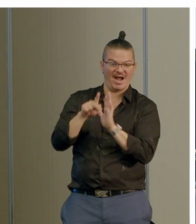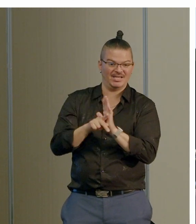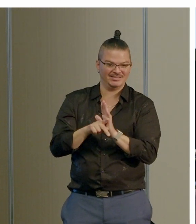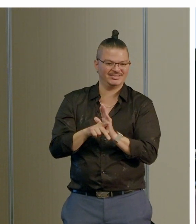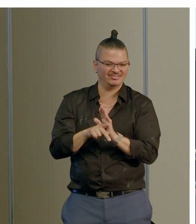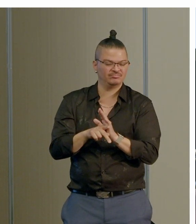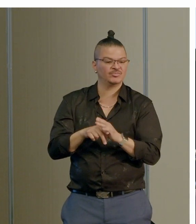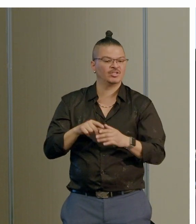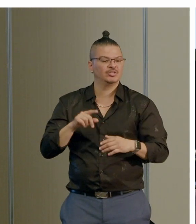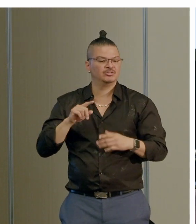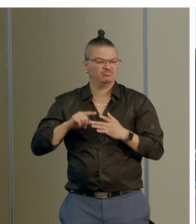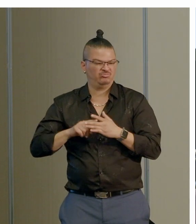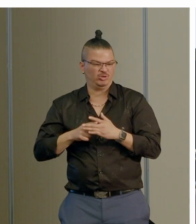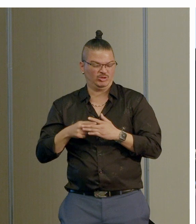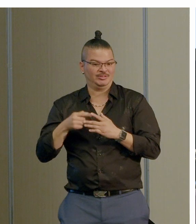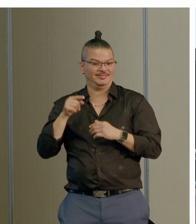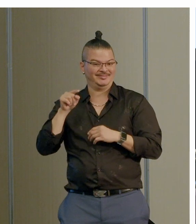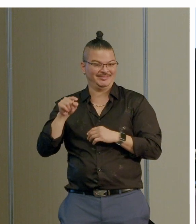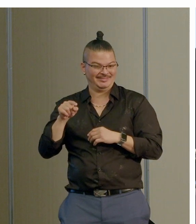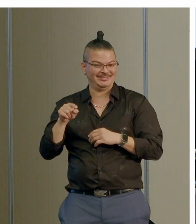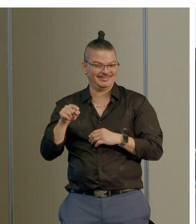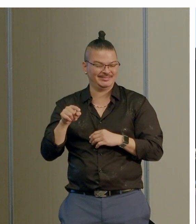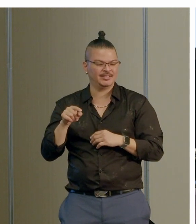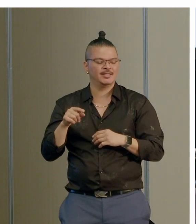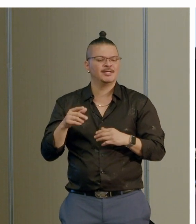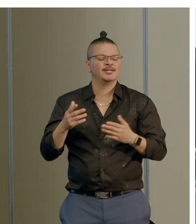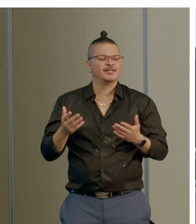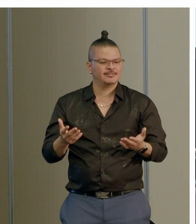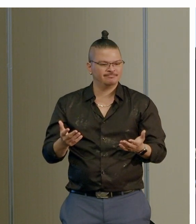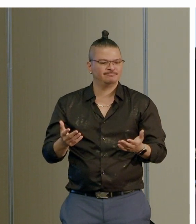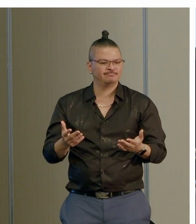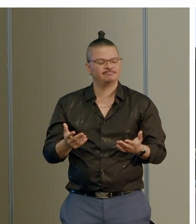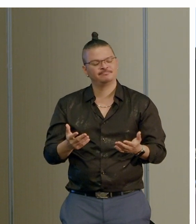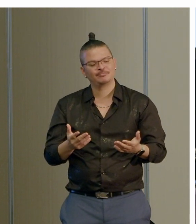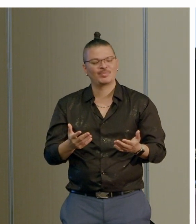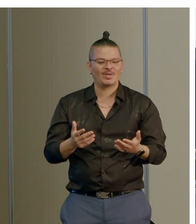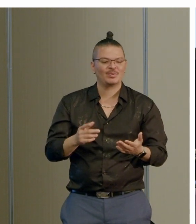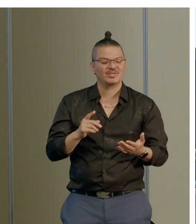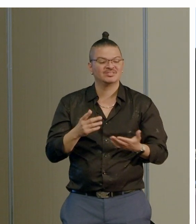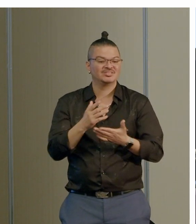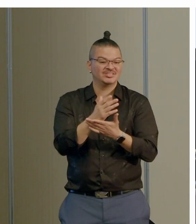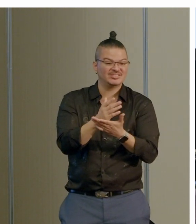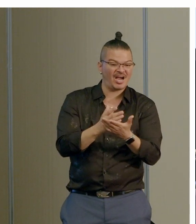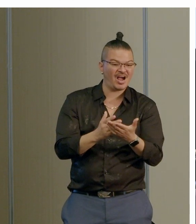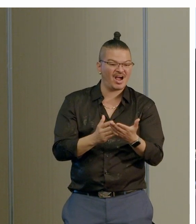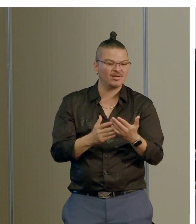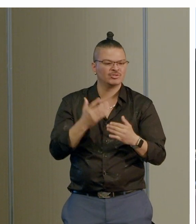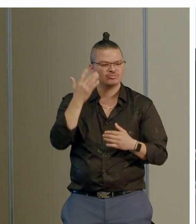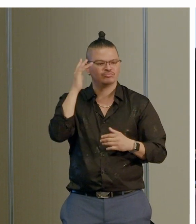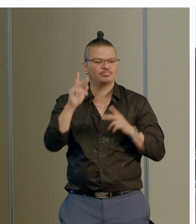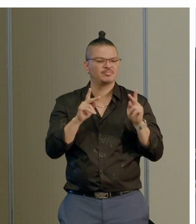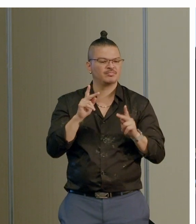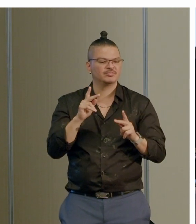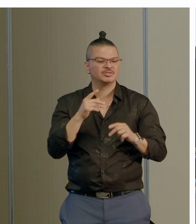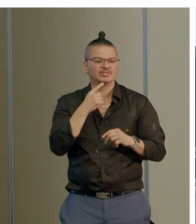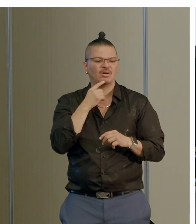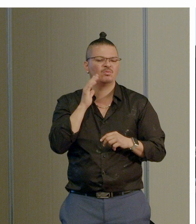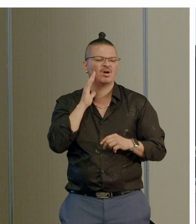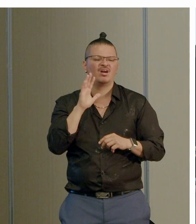well, I actually had some pretty ardent people who said, I will never support your